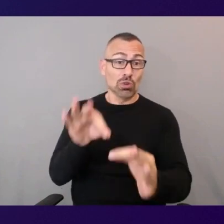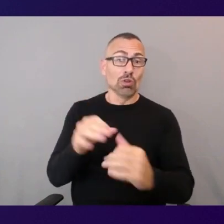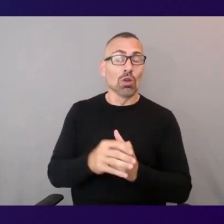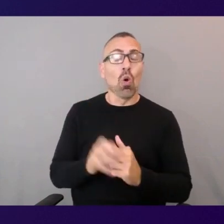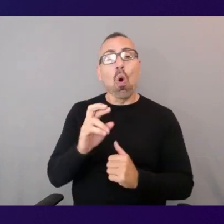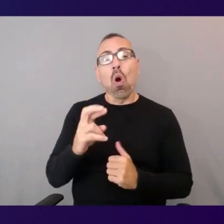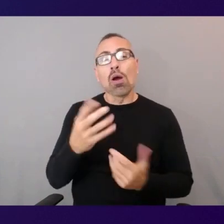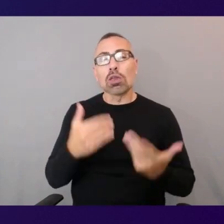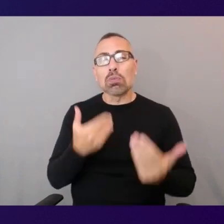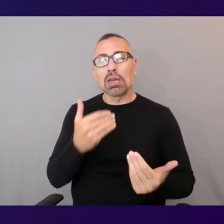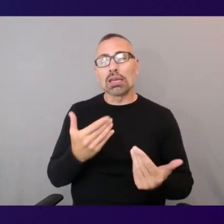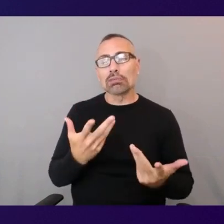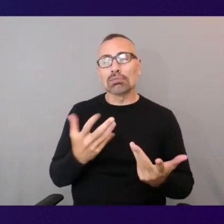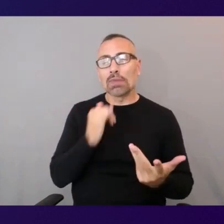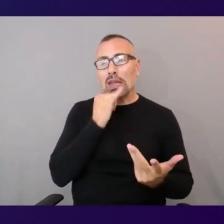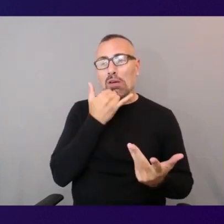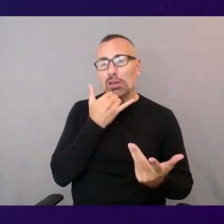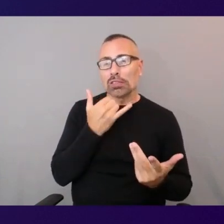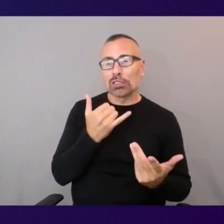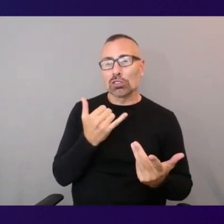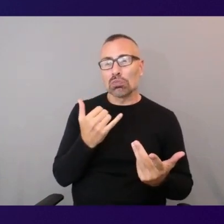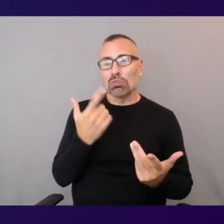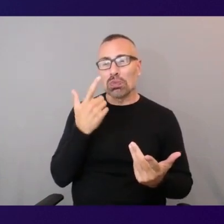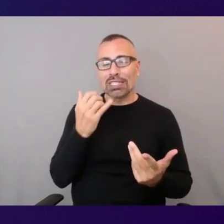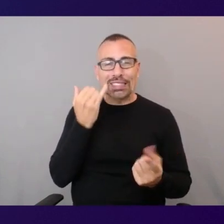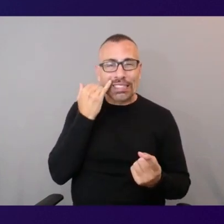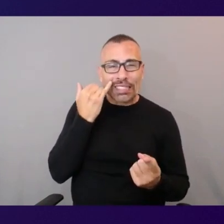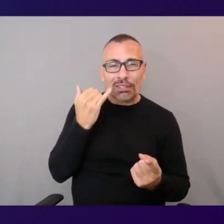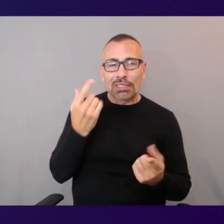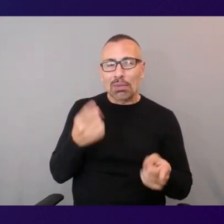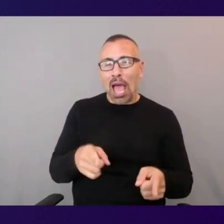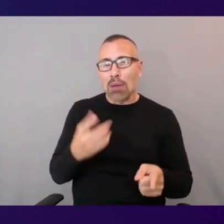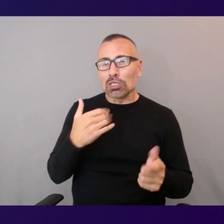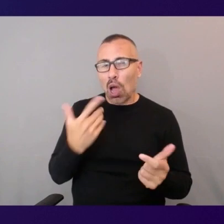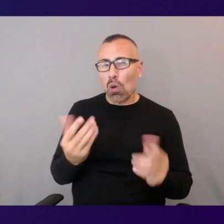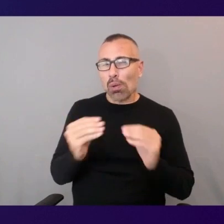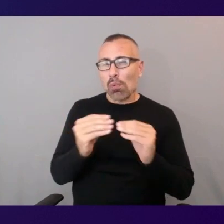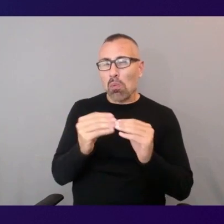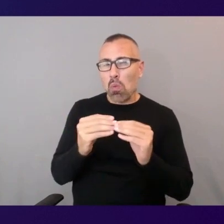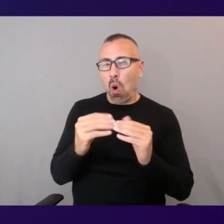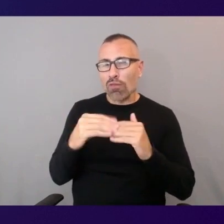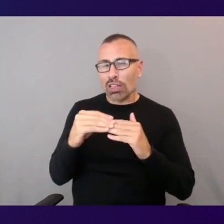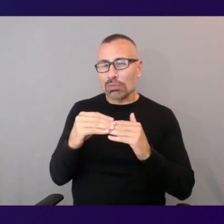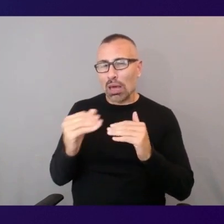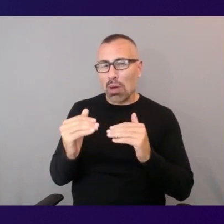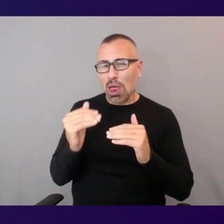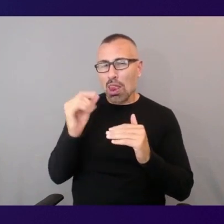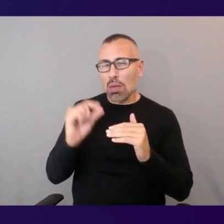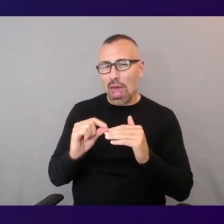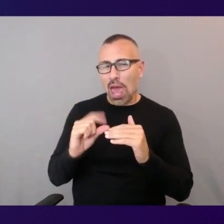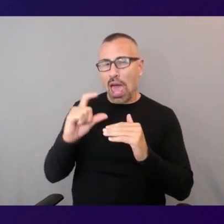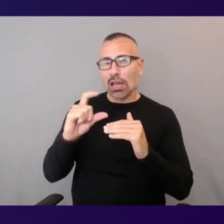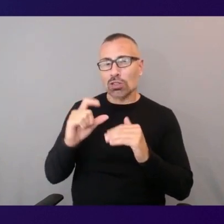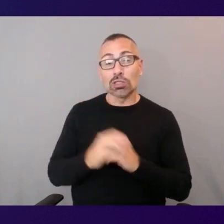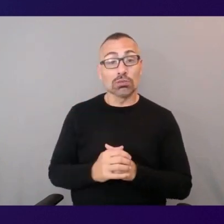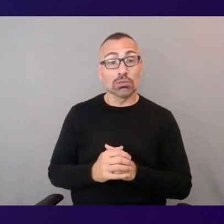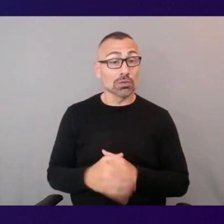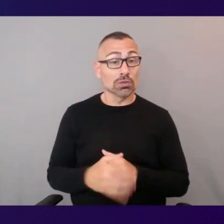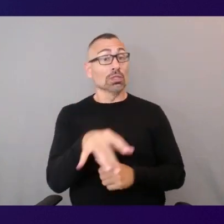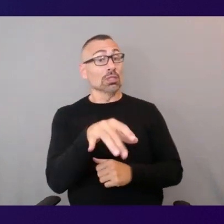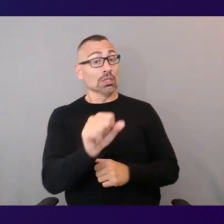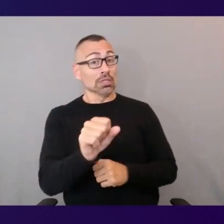case. And so there's a fine line there. So I can see both sides of that. And especially with the third-party VDI vendors that we're working with have tools and